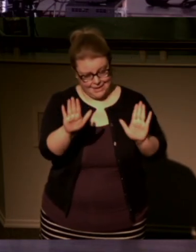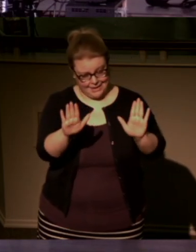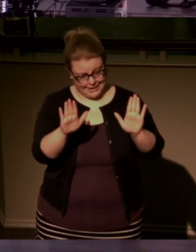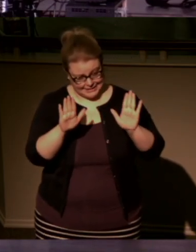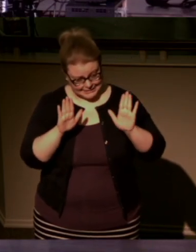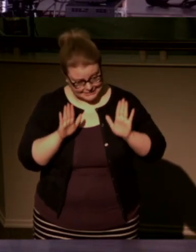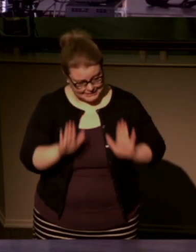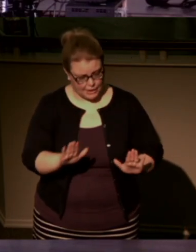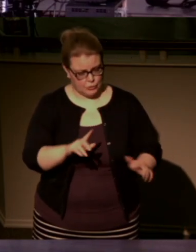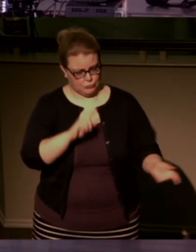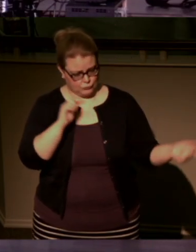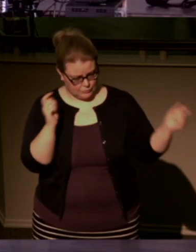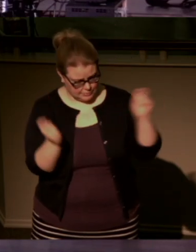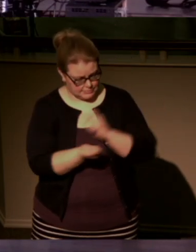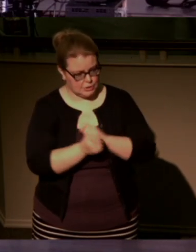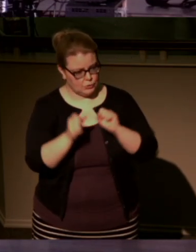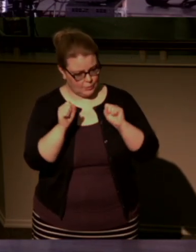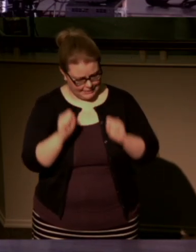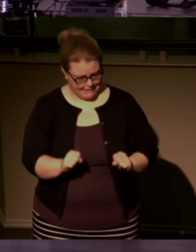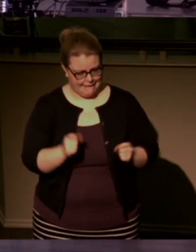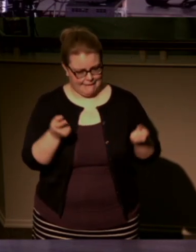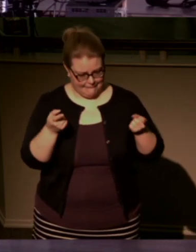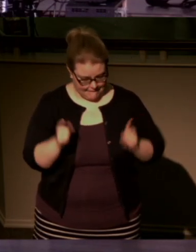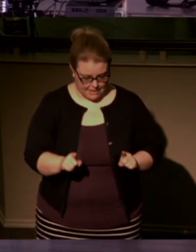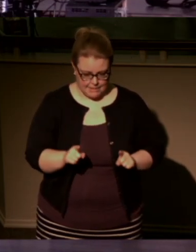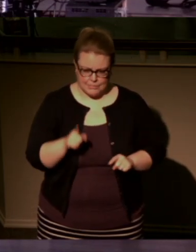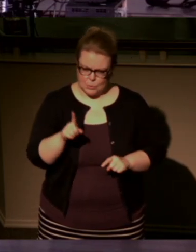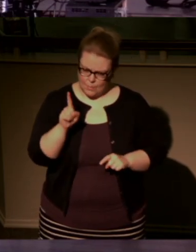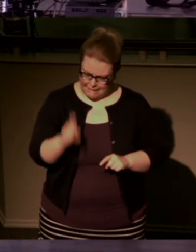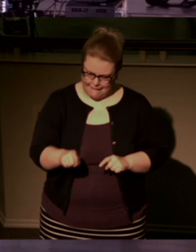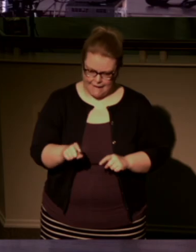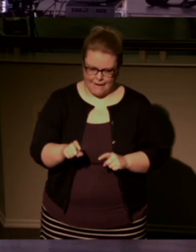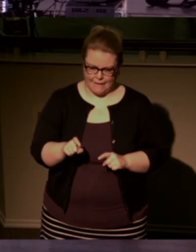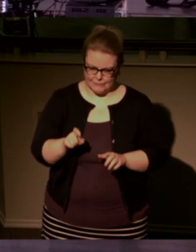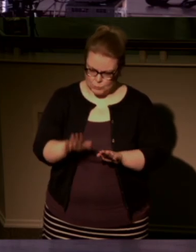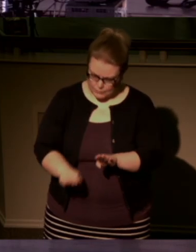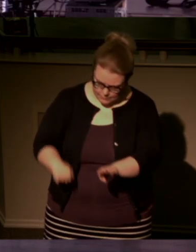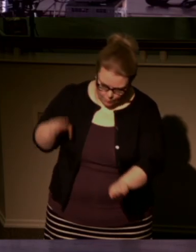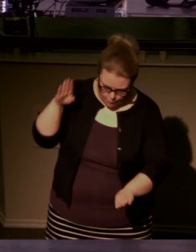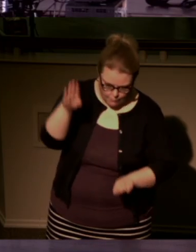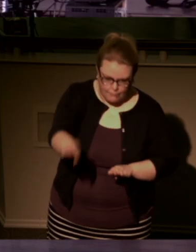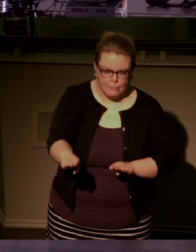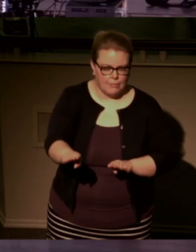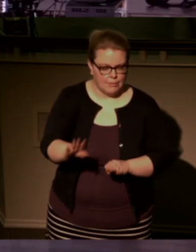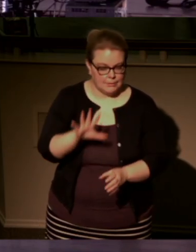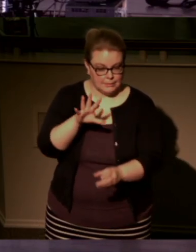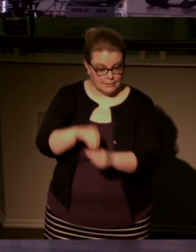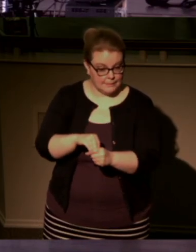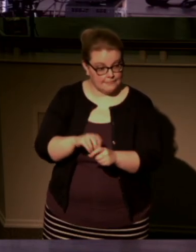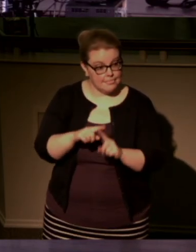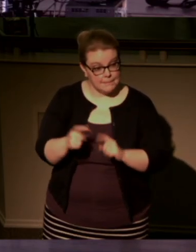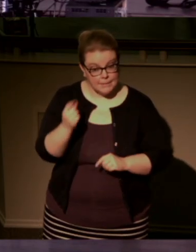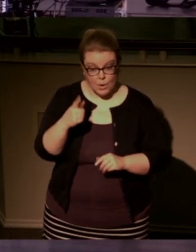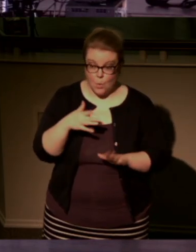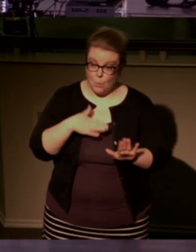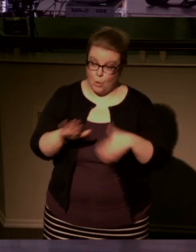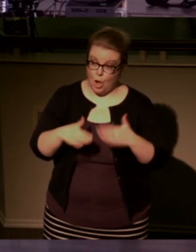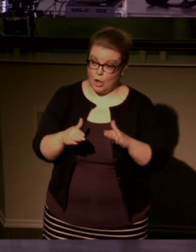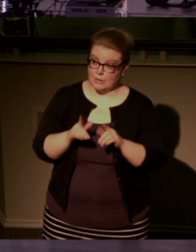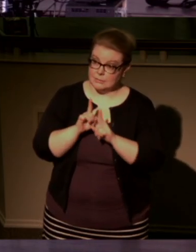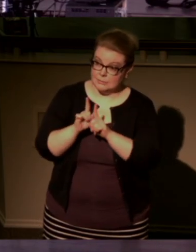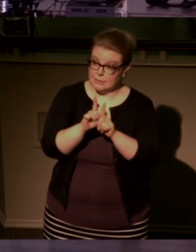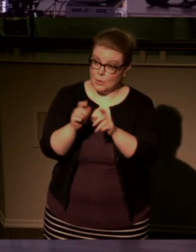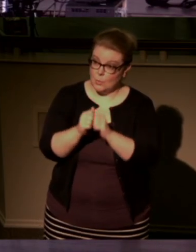can take place in your life, and you're going to have to do some walking as that occurs. But walking with Christ is